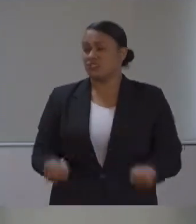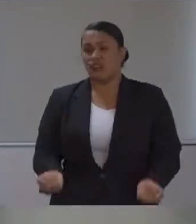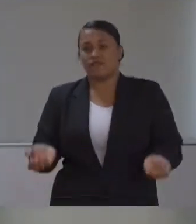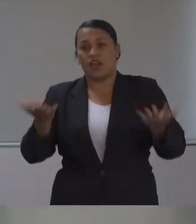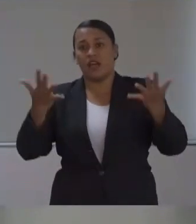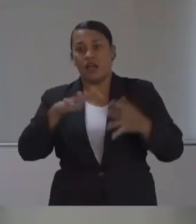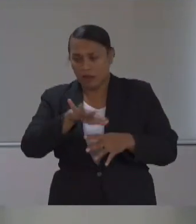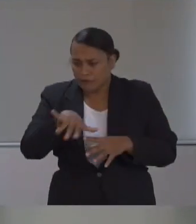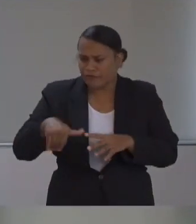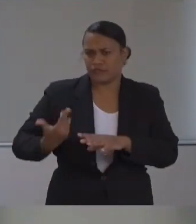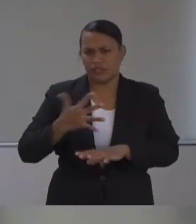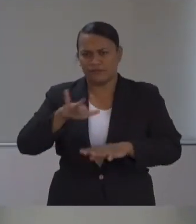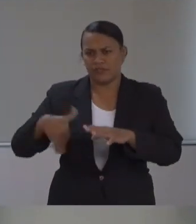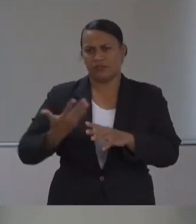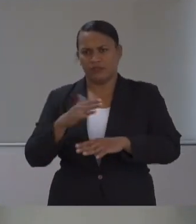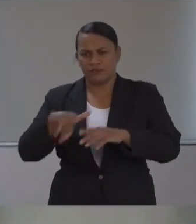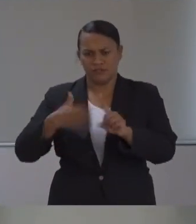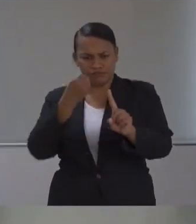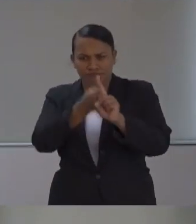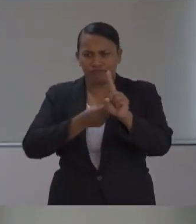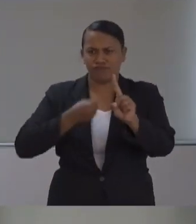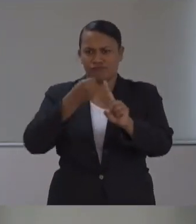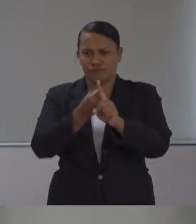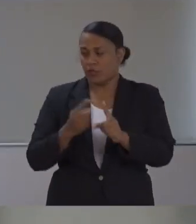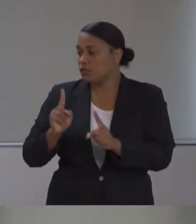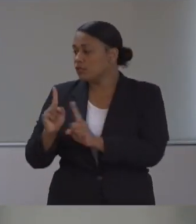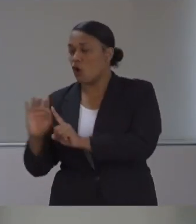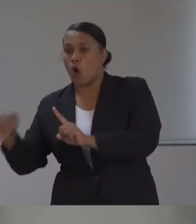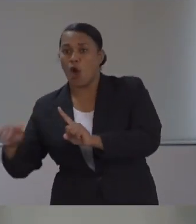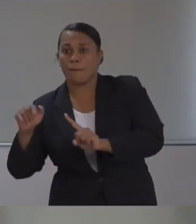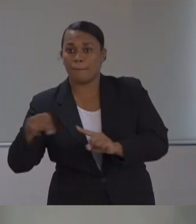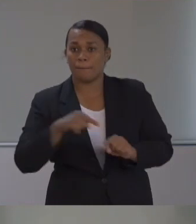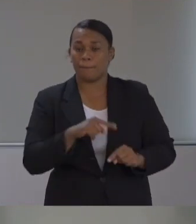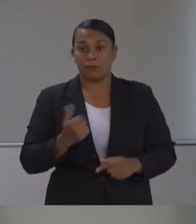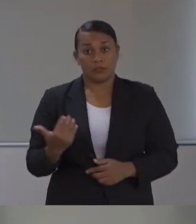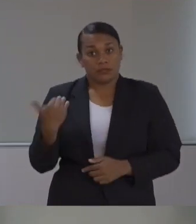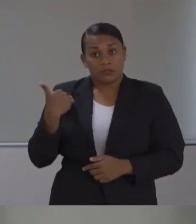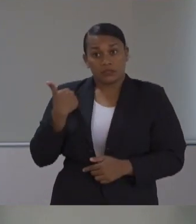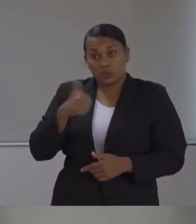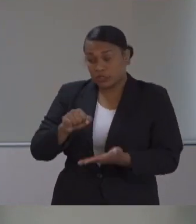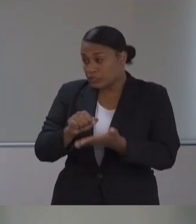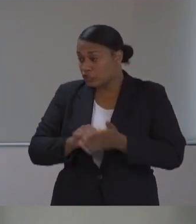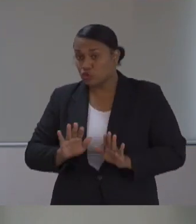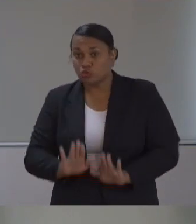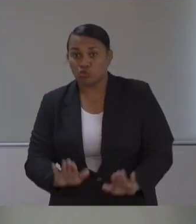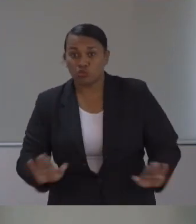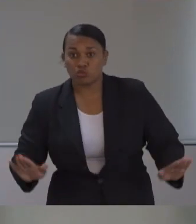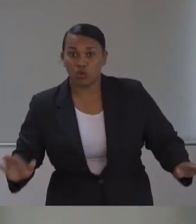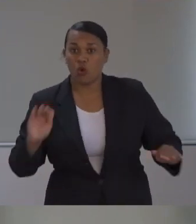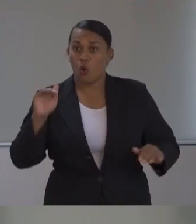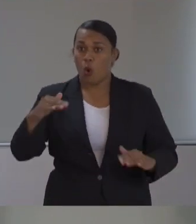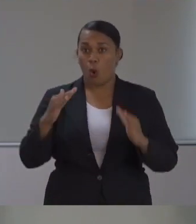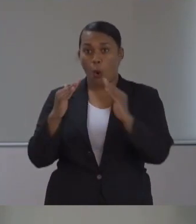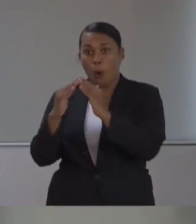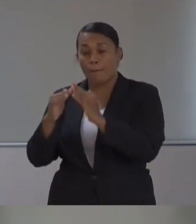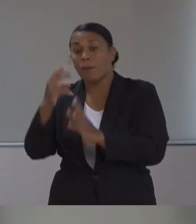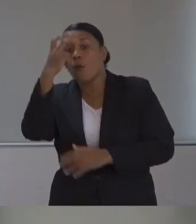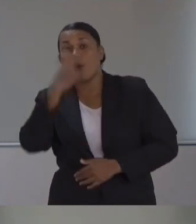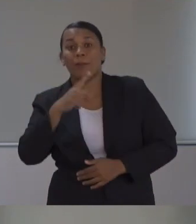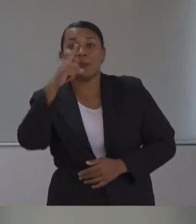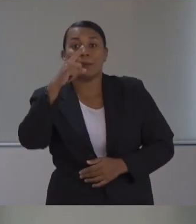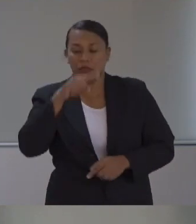day by staying home, keeping our children home, and keeping the elderly at